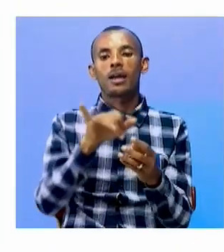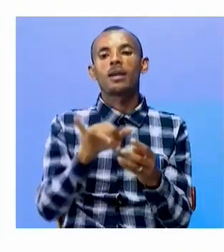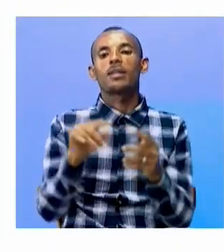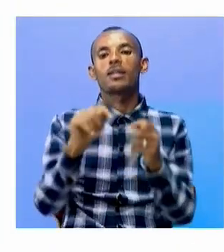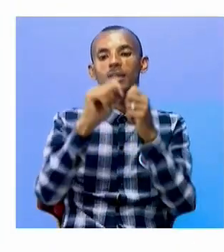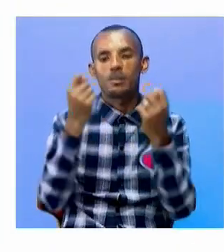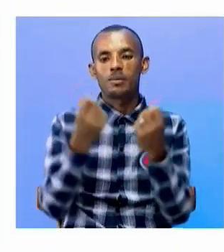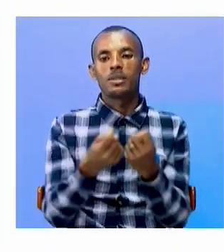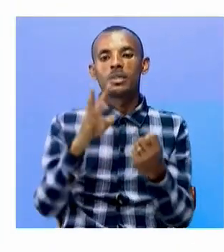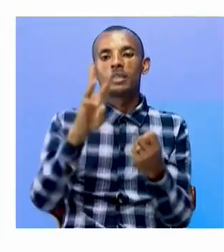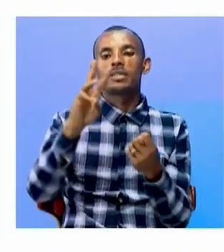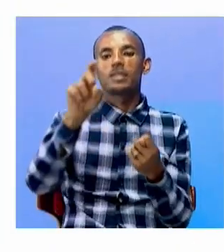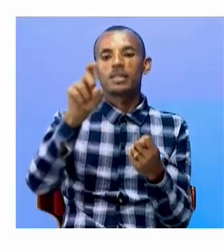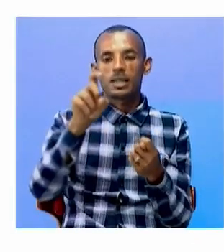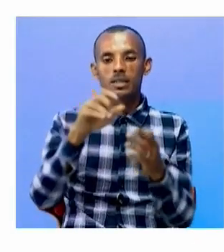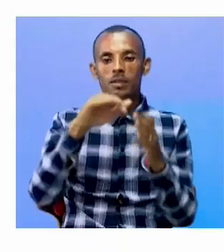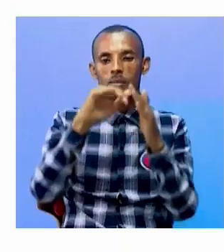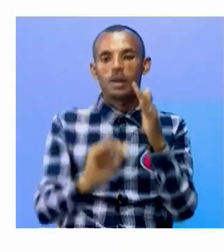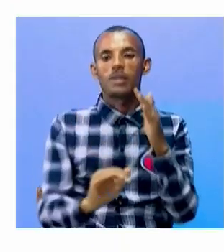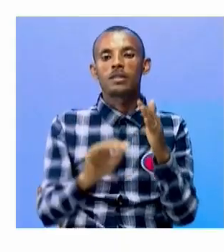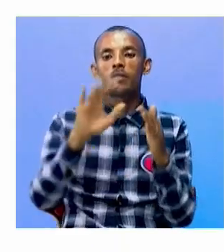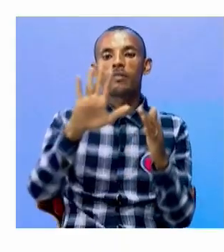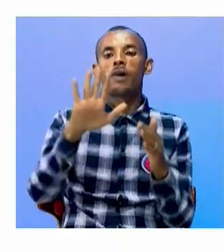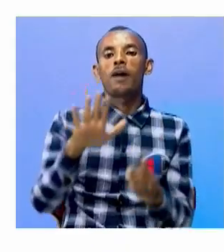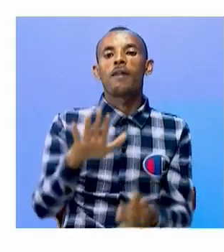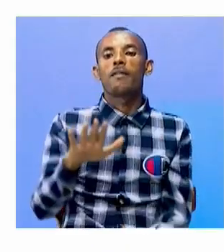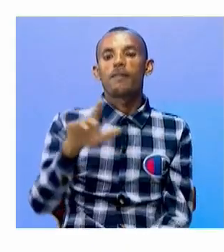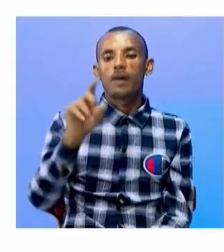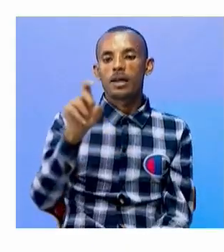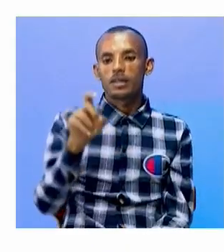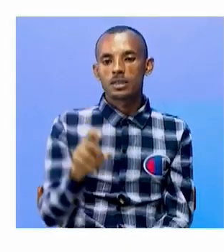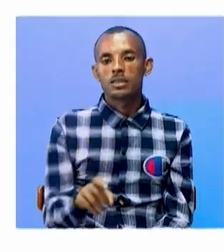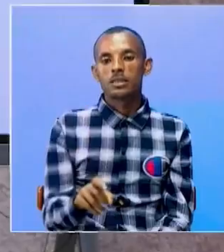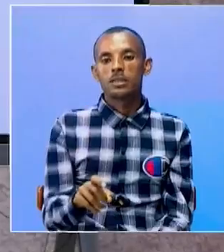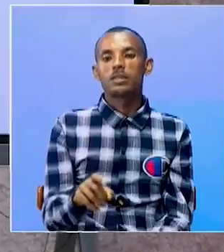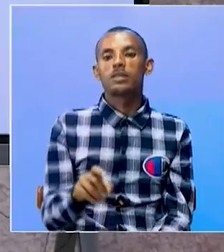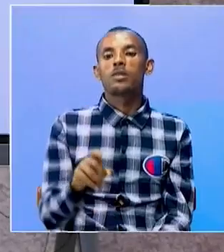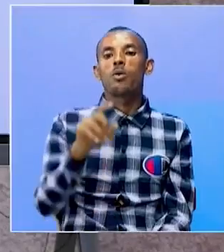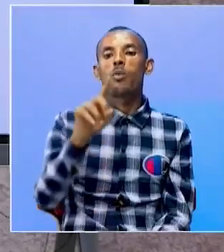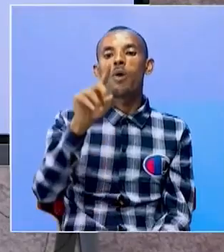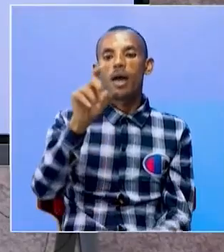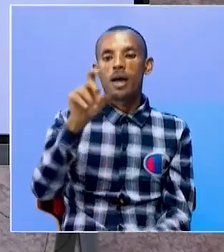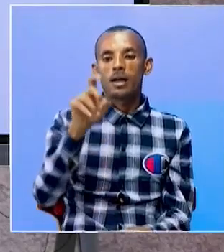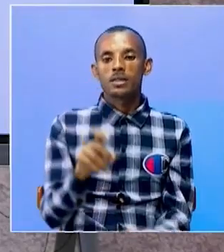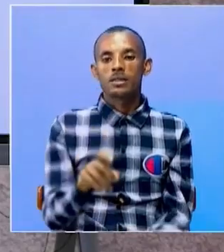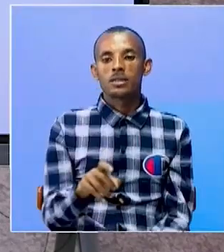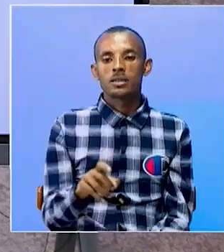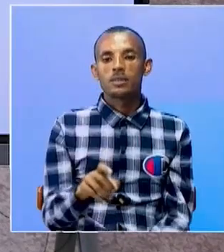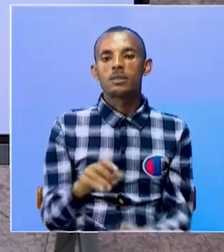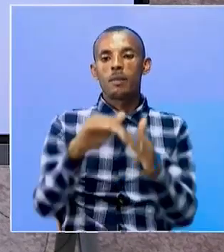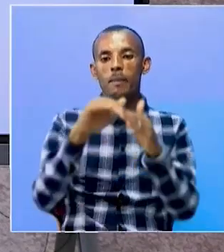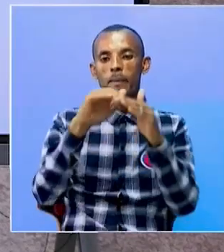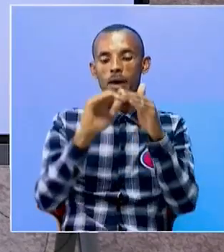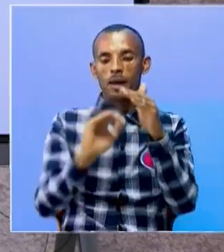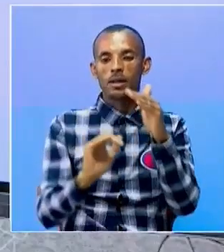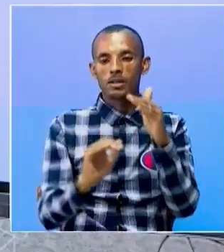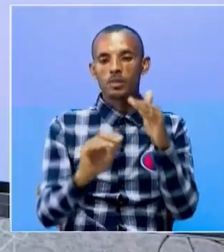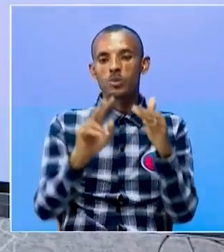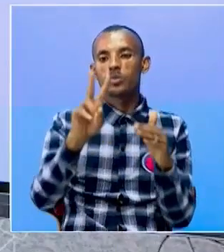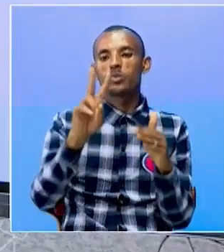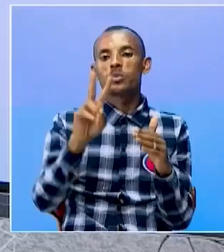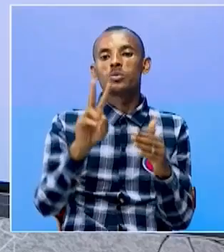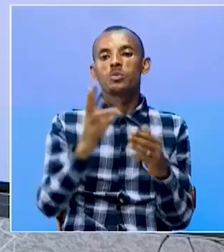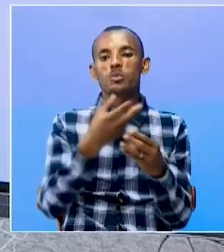minus 5x gives you what? It's 1x is x. Again, let's add this 2.